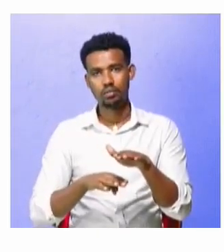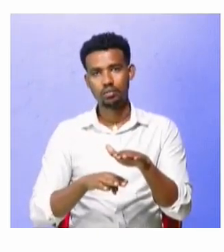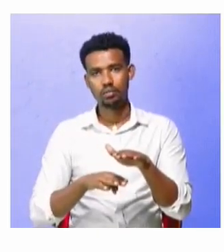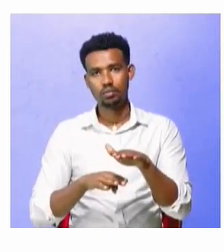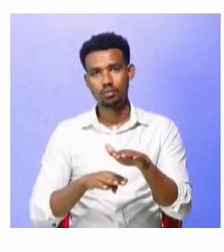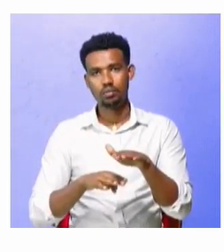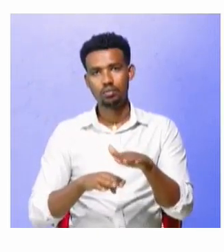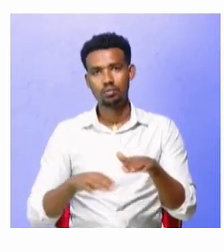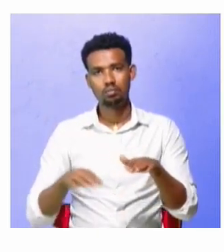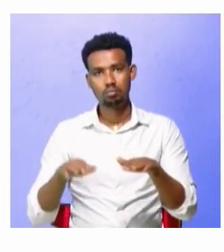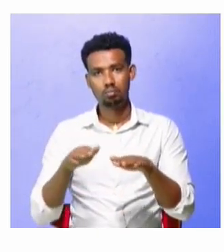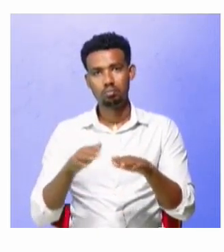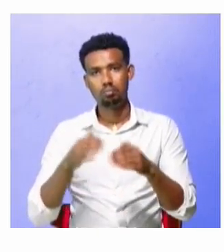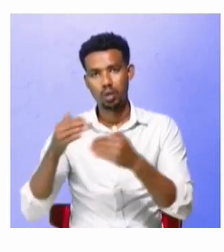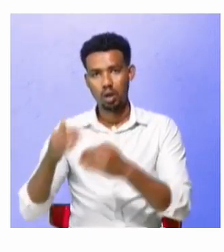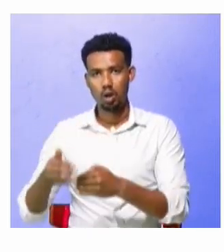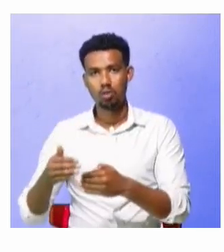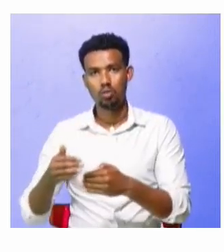below,